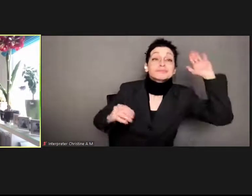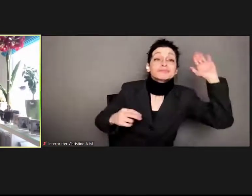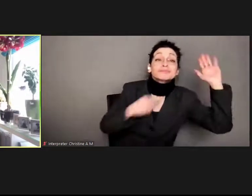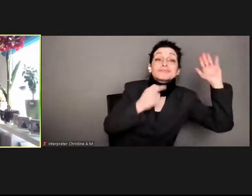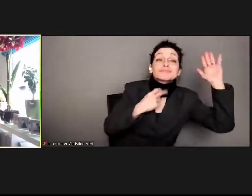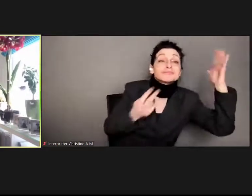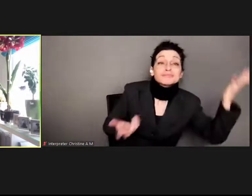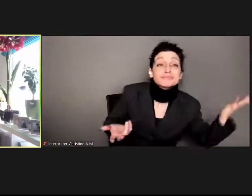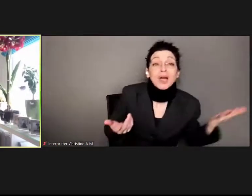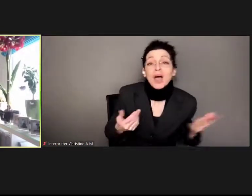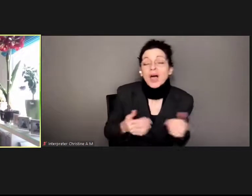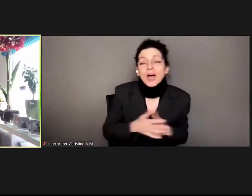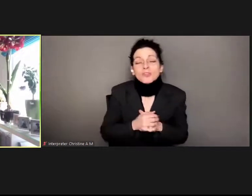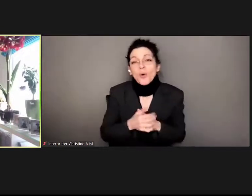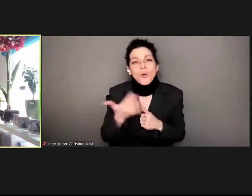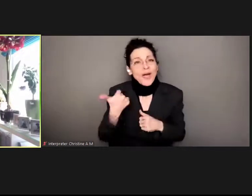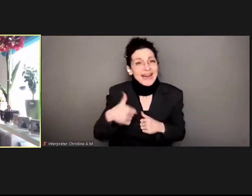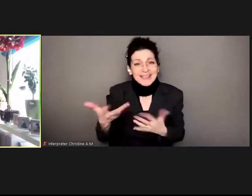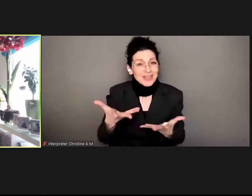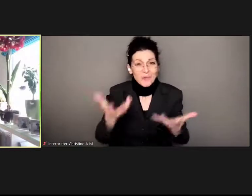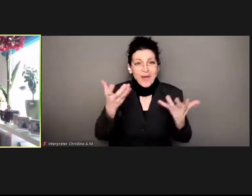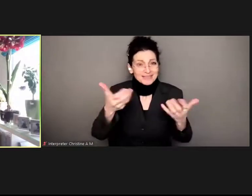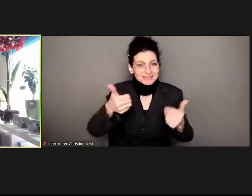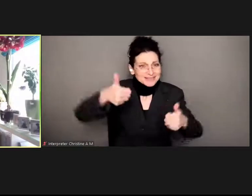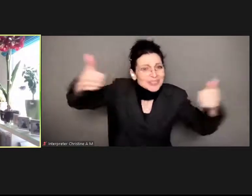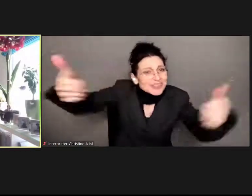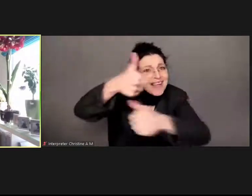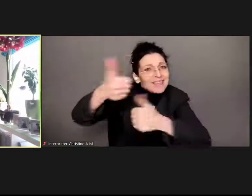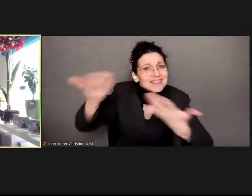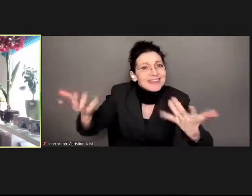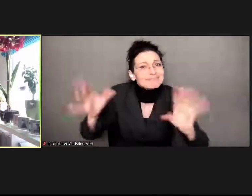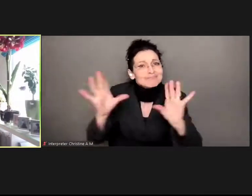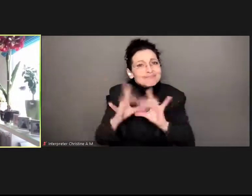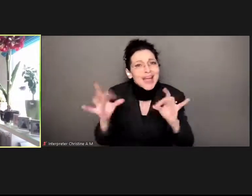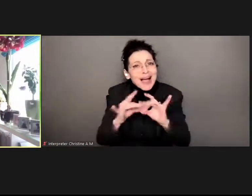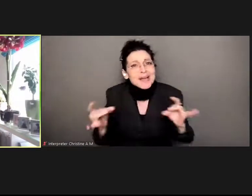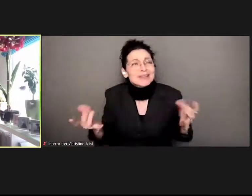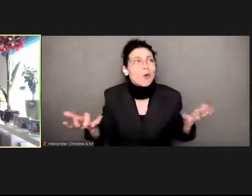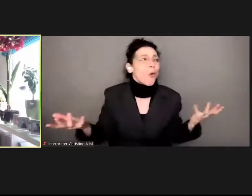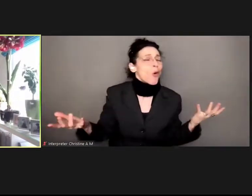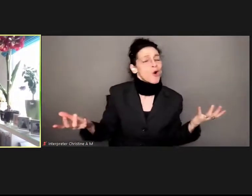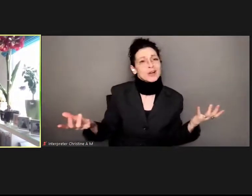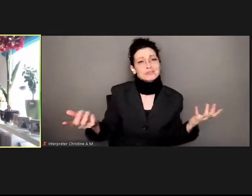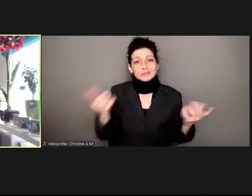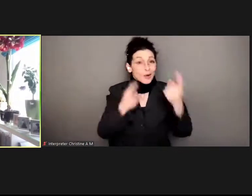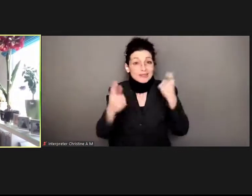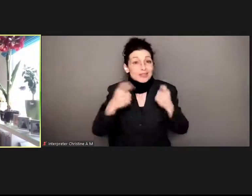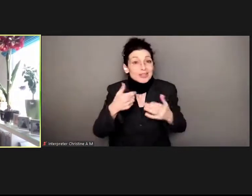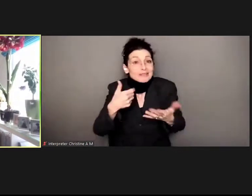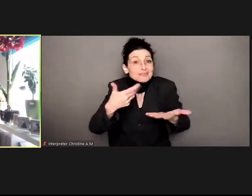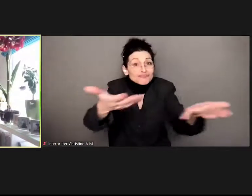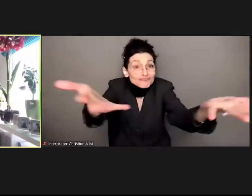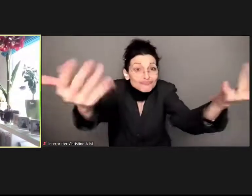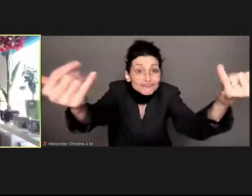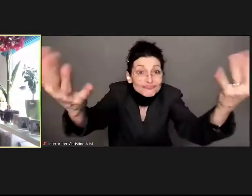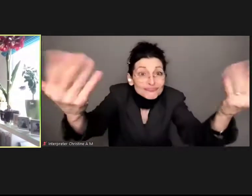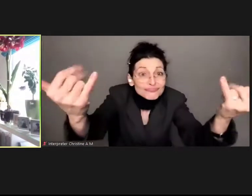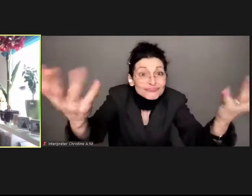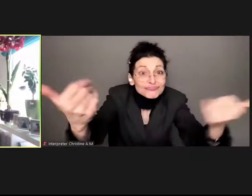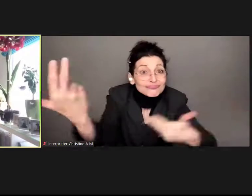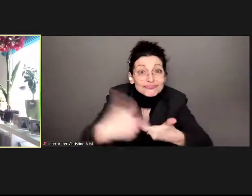like to pick up on and say a little bit more about, or perhaps ask a question about? And again, I will